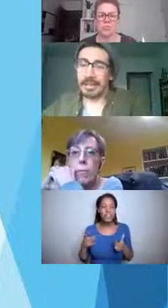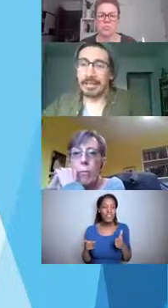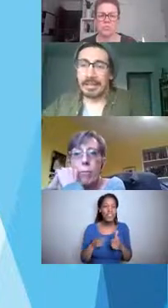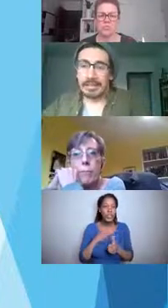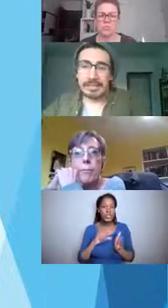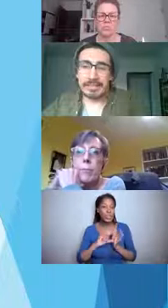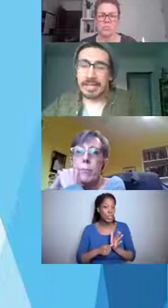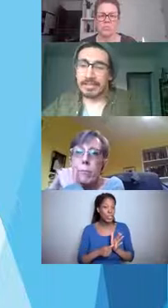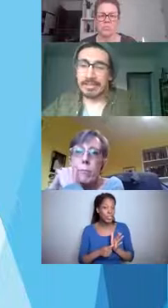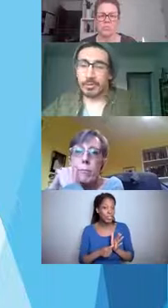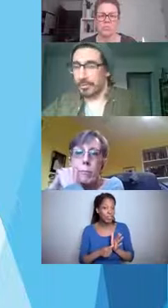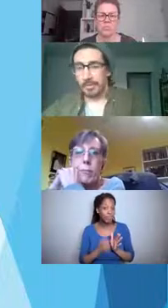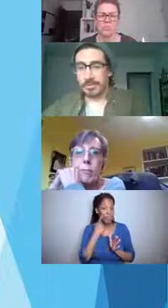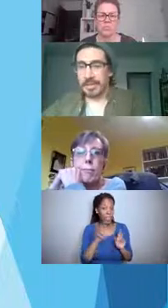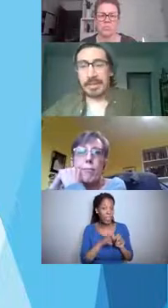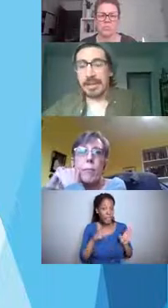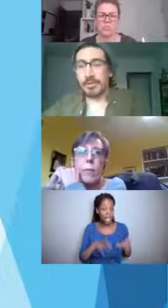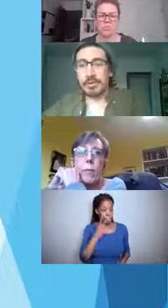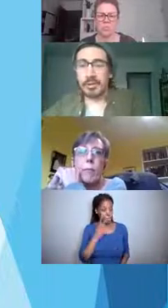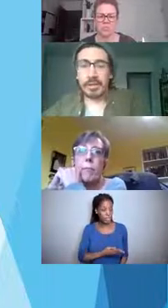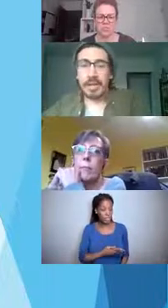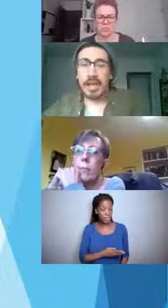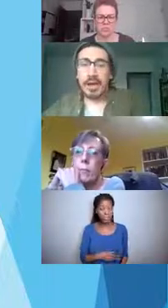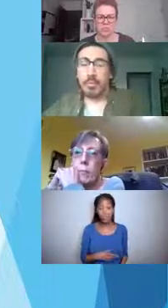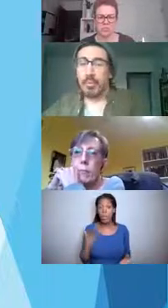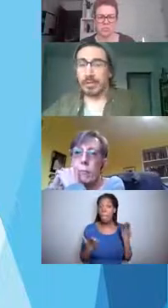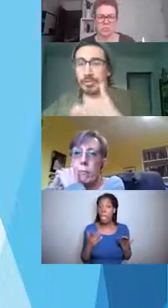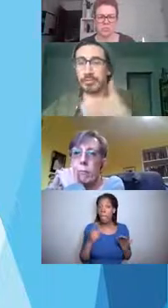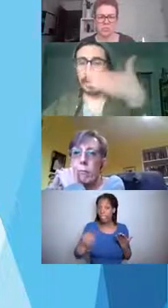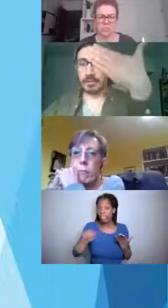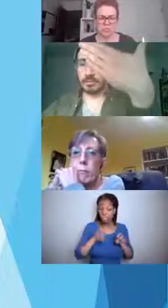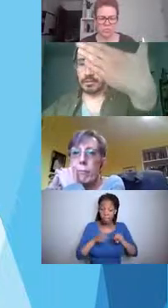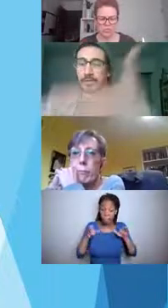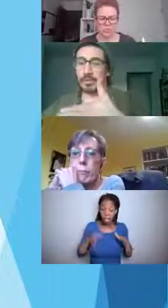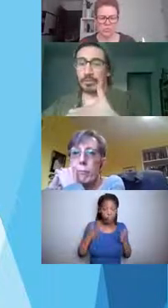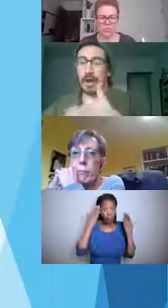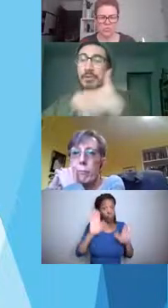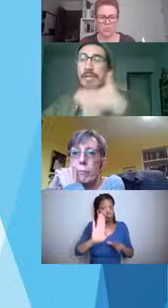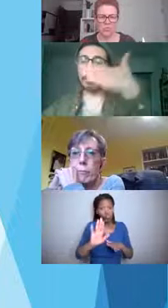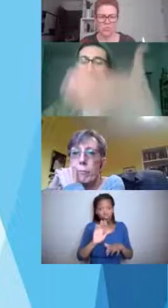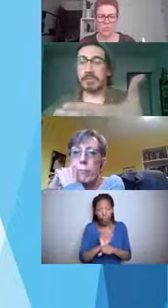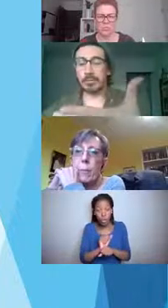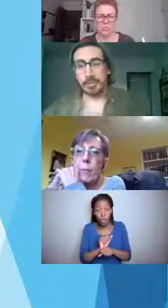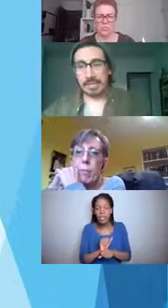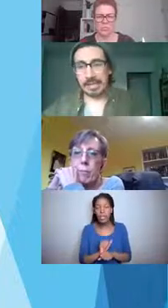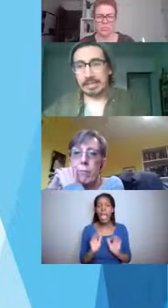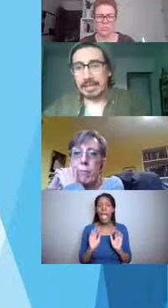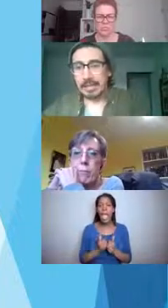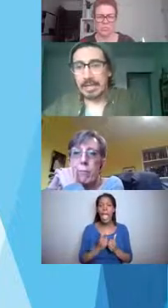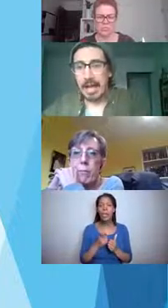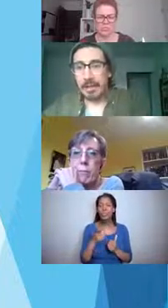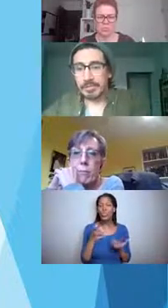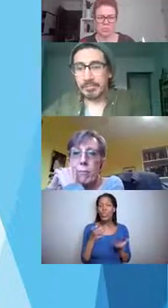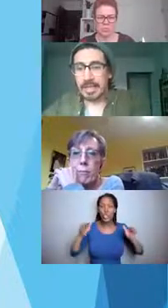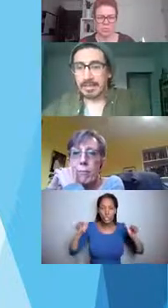that like let's say this is a group of folks that may not know your work what would you like to be how would you like yourself to be represented then